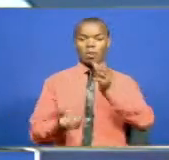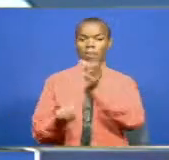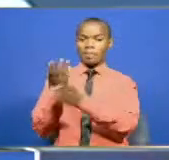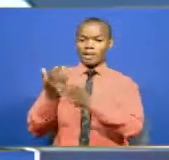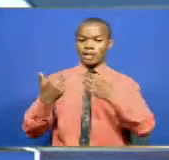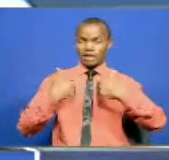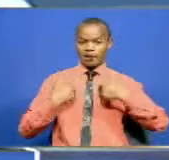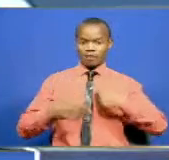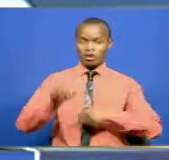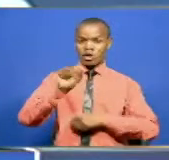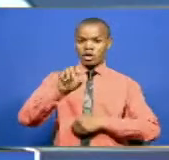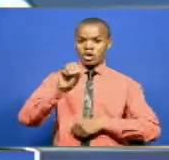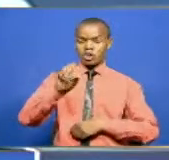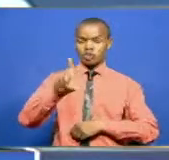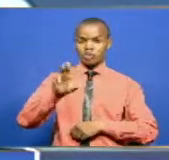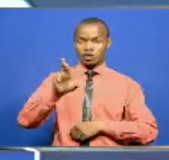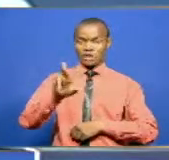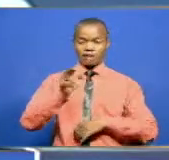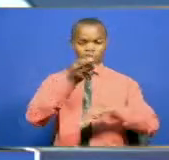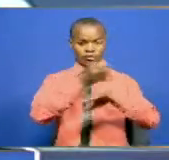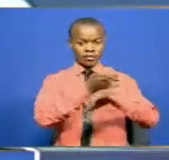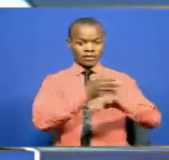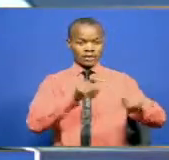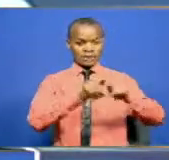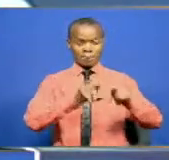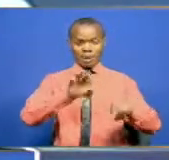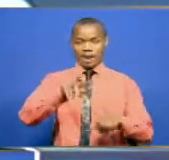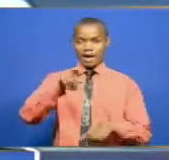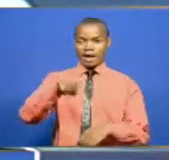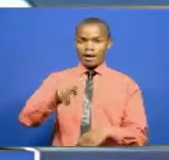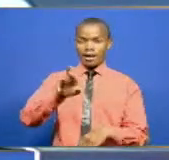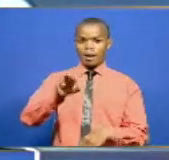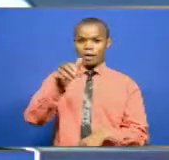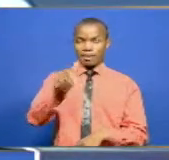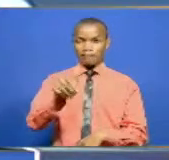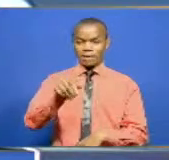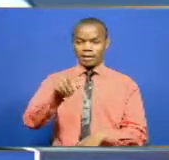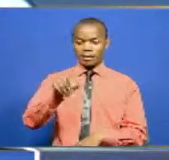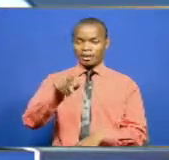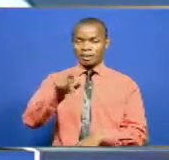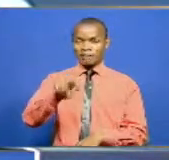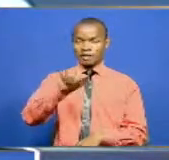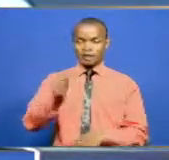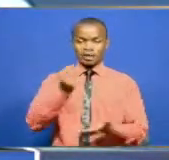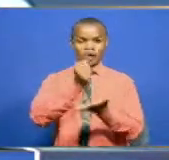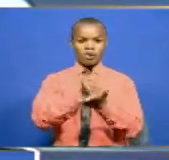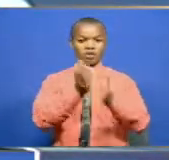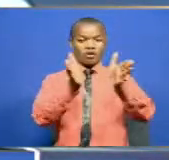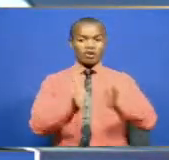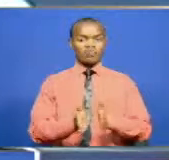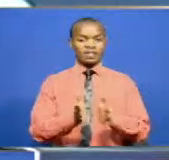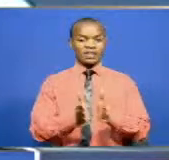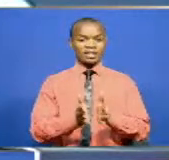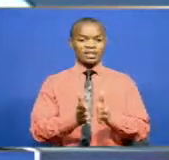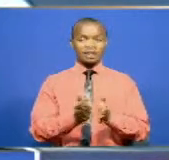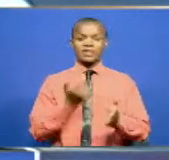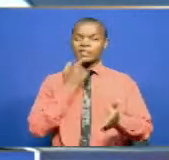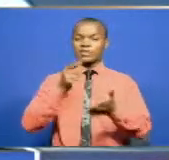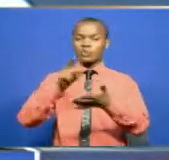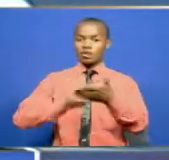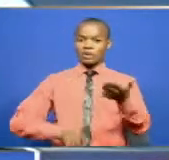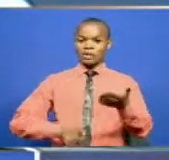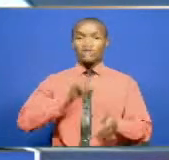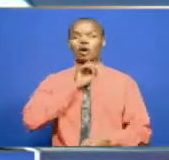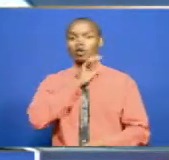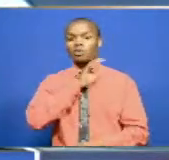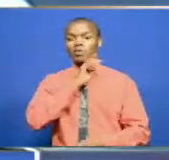have flooded the market. Energy and Petroleum Regulatory Authority Principal Renewable Energy Officer Caroline Kimathi says complaints